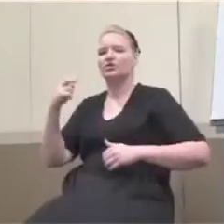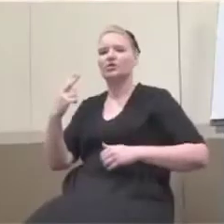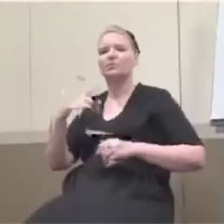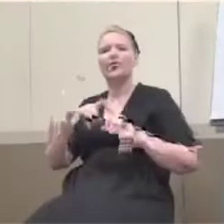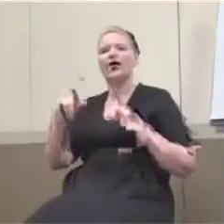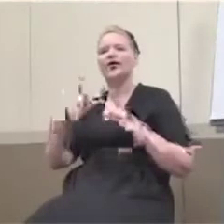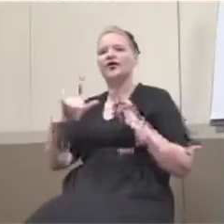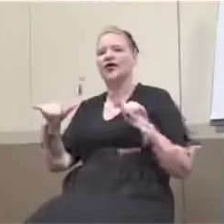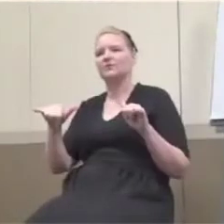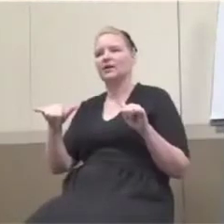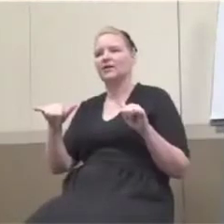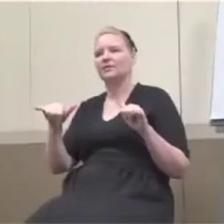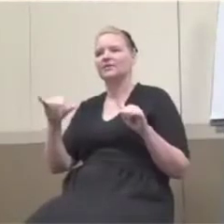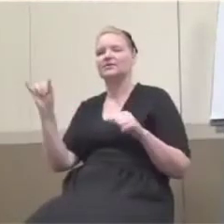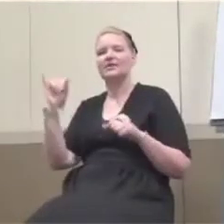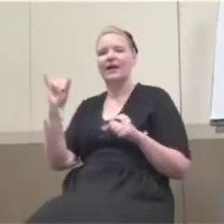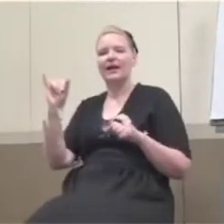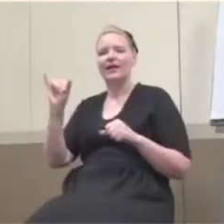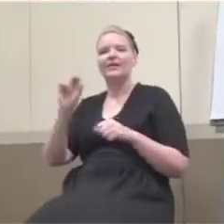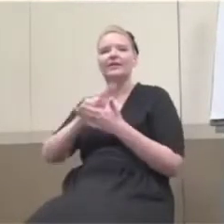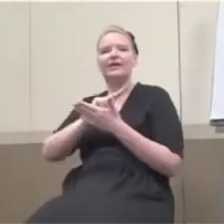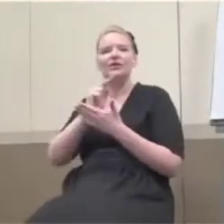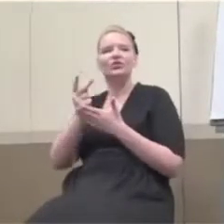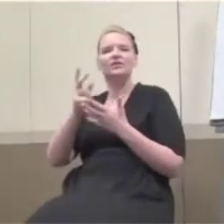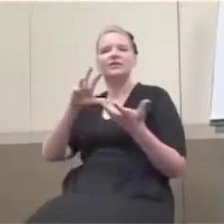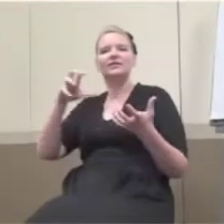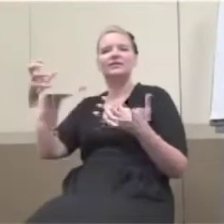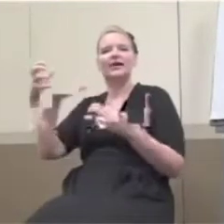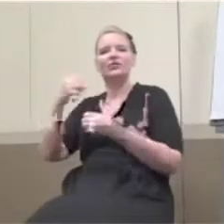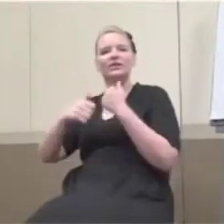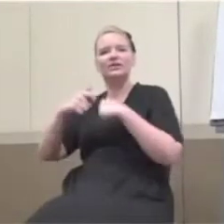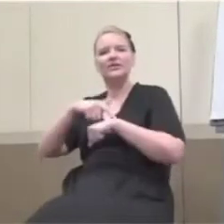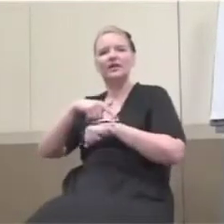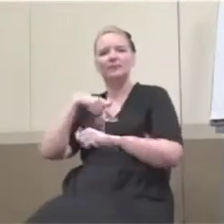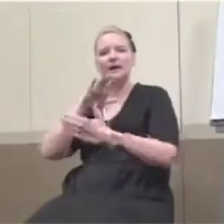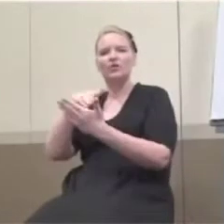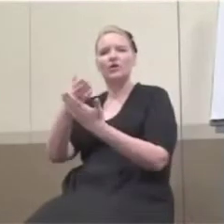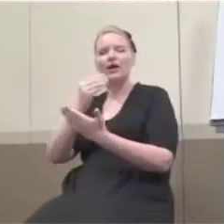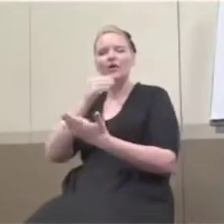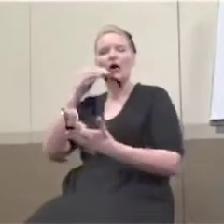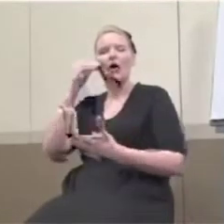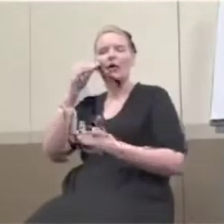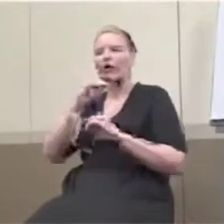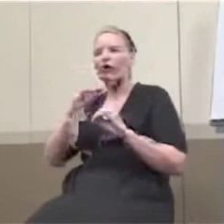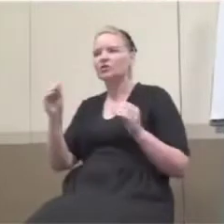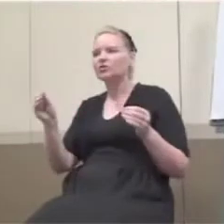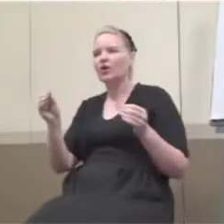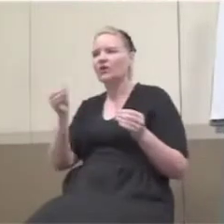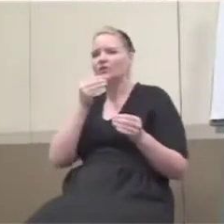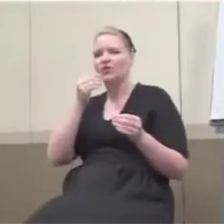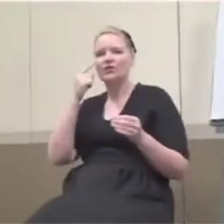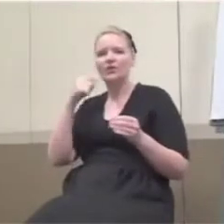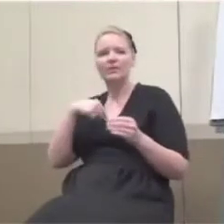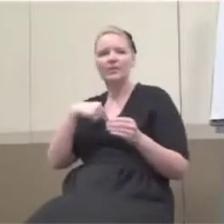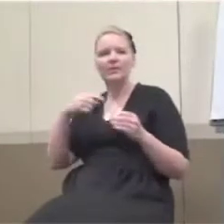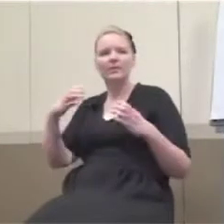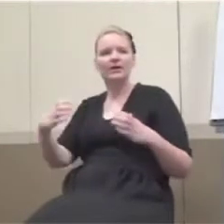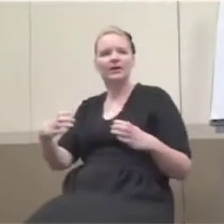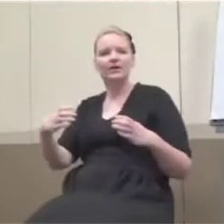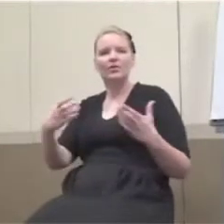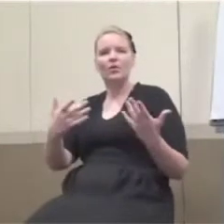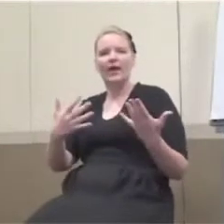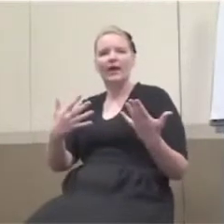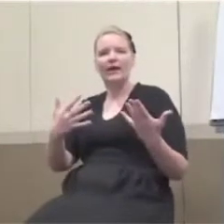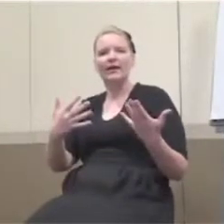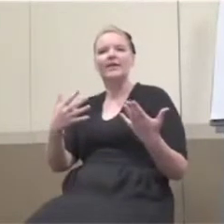time, like the kitchen's a disaster every time I come home. And there's not even a plate waiting for me, which